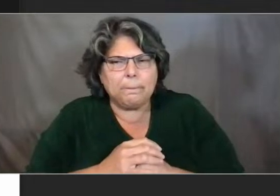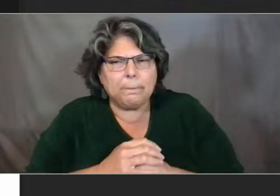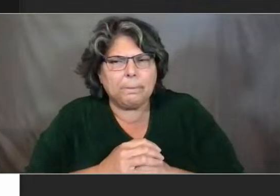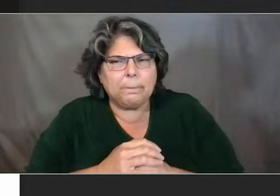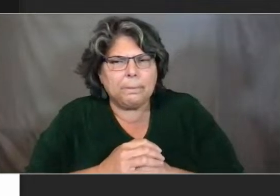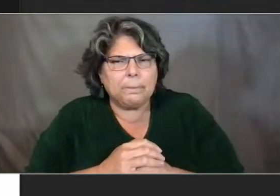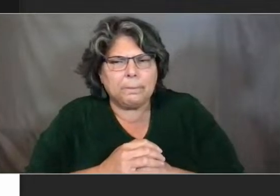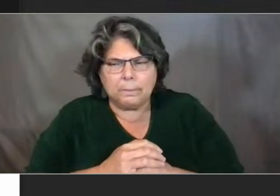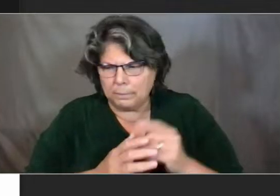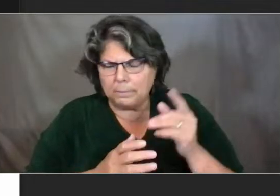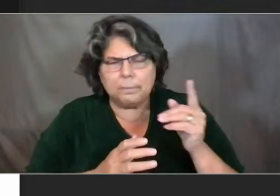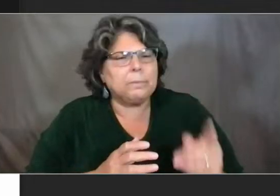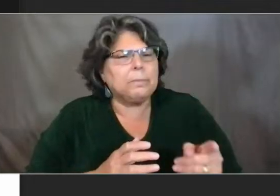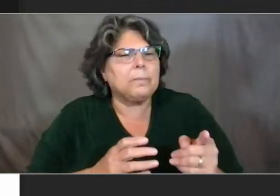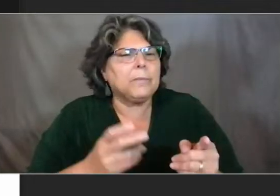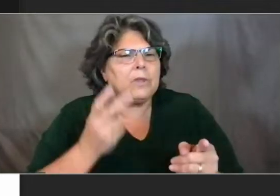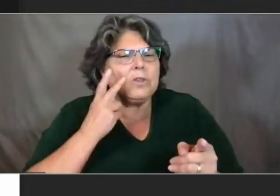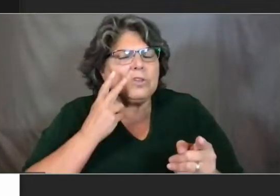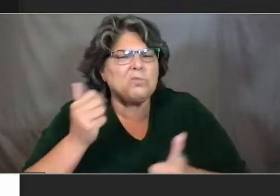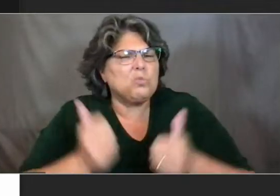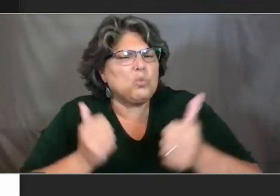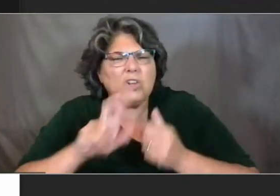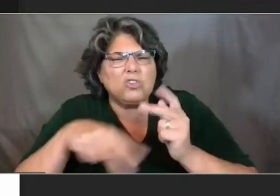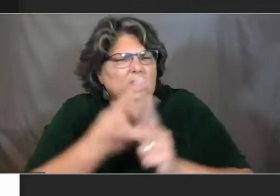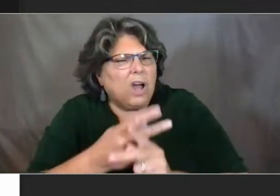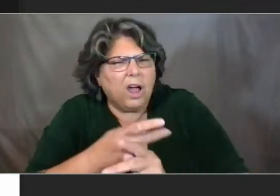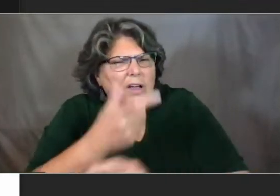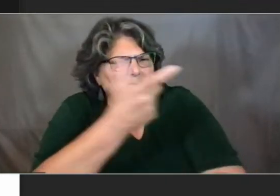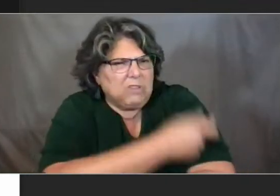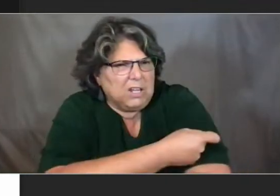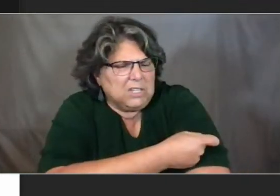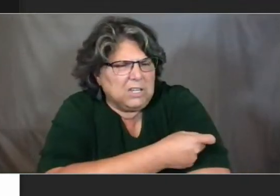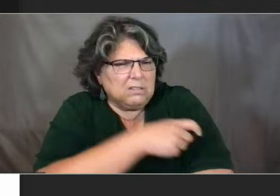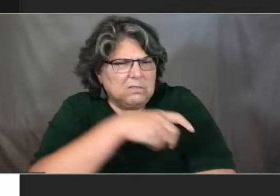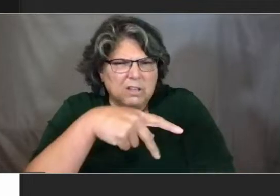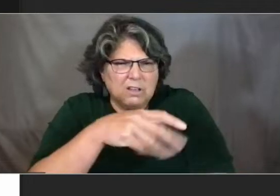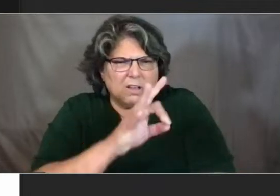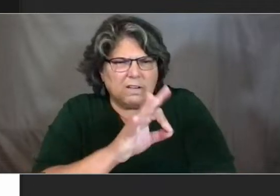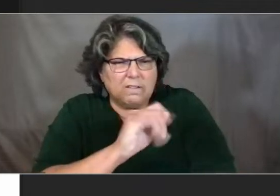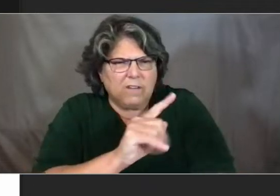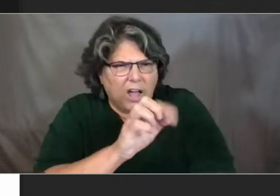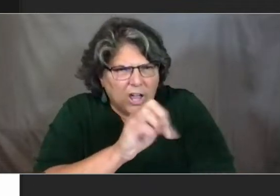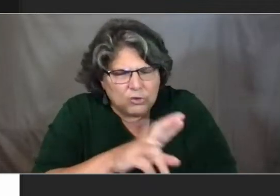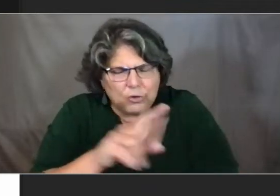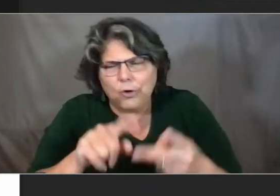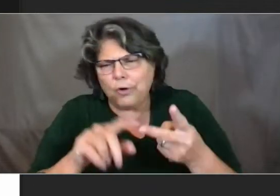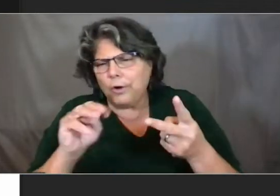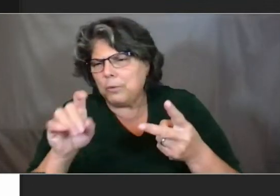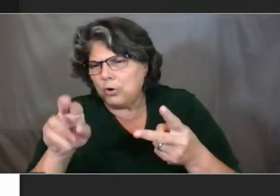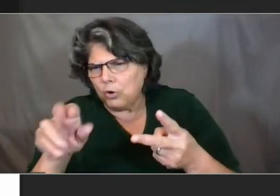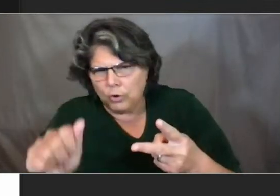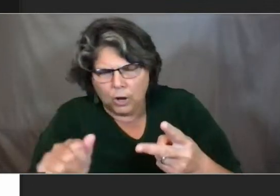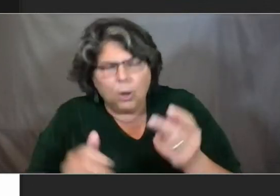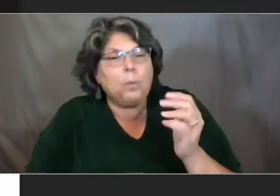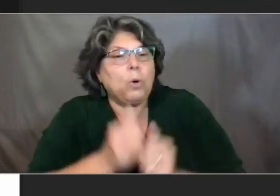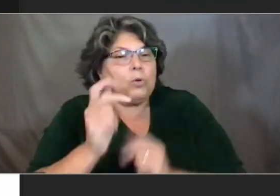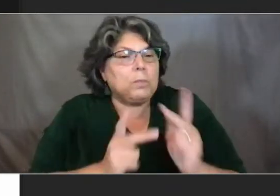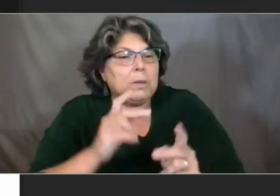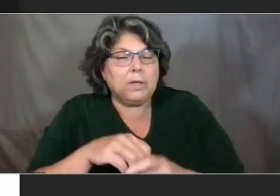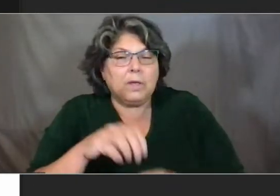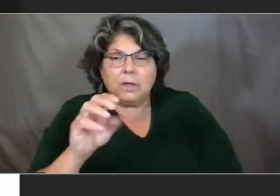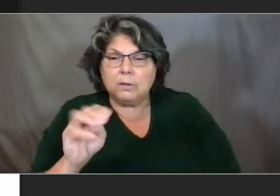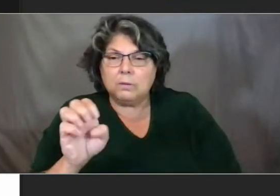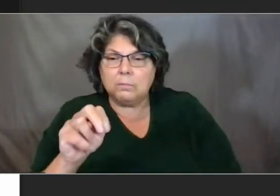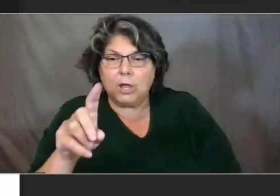Also, we're looking at vaccinations by the brands. We have the majority of Mendocino County residents received